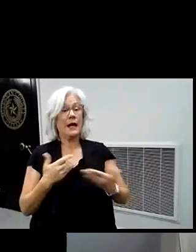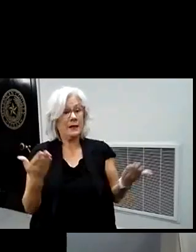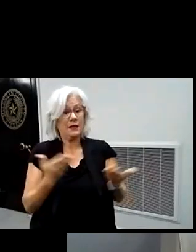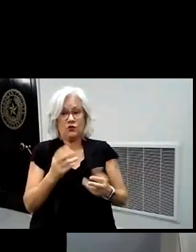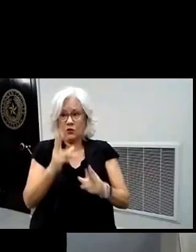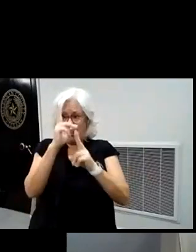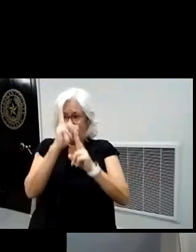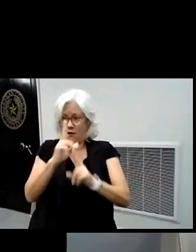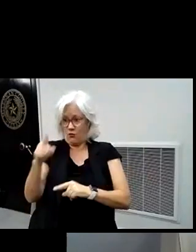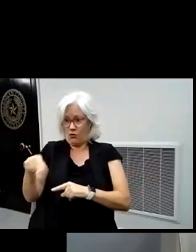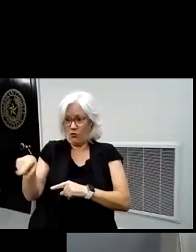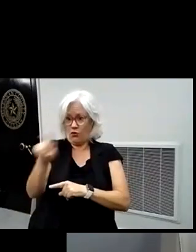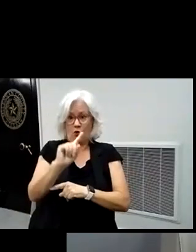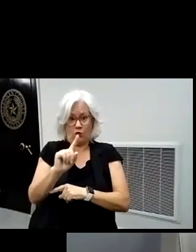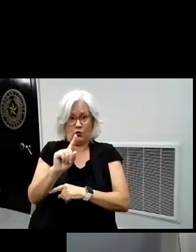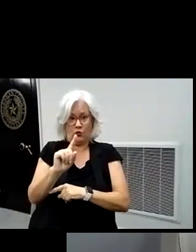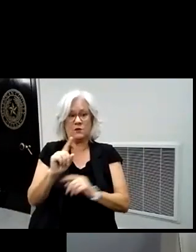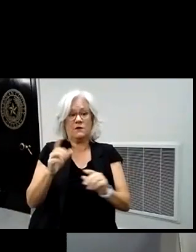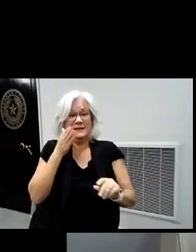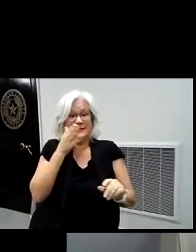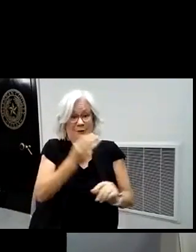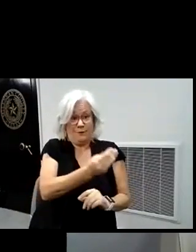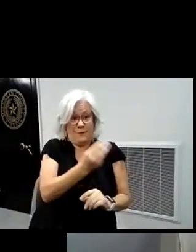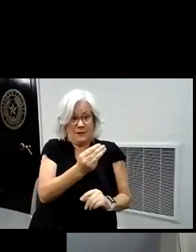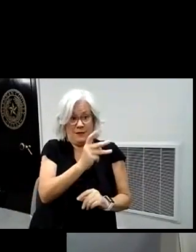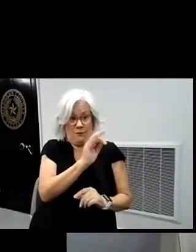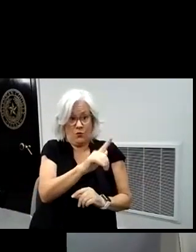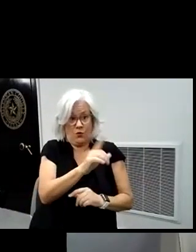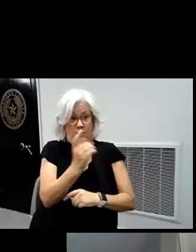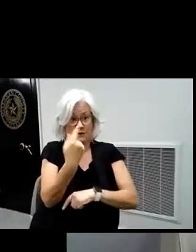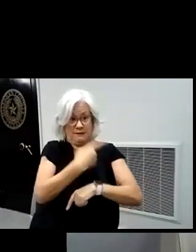victory on Memorial Day, Monday,